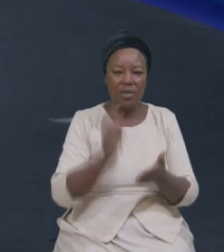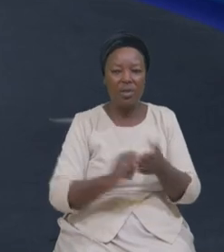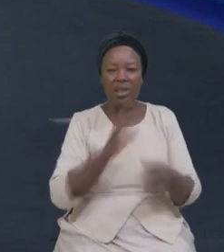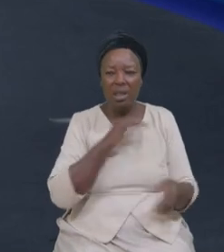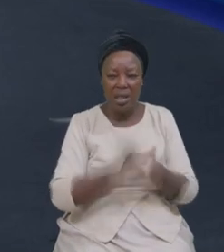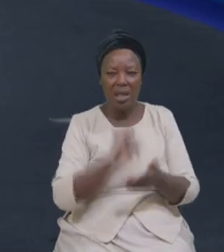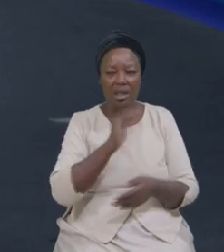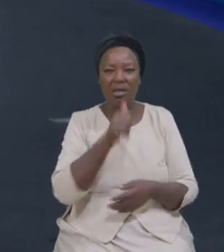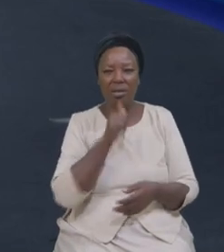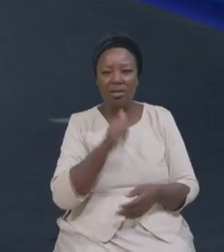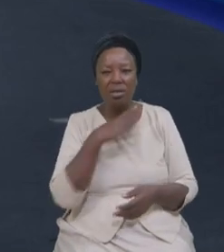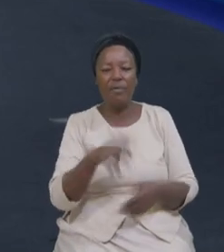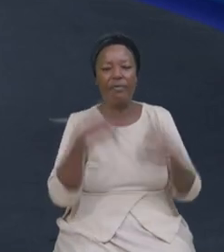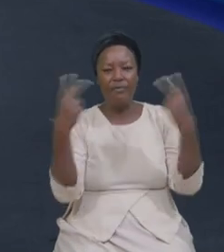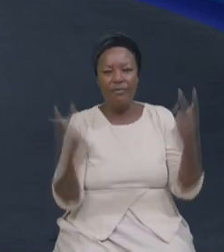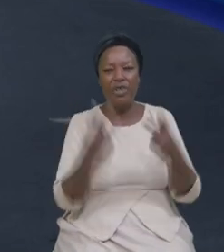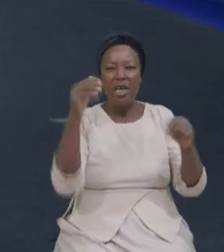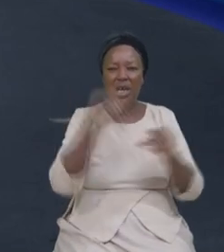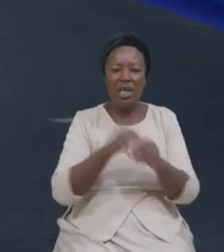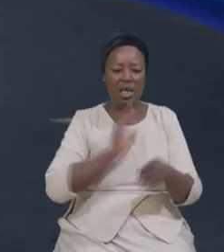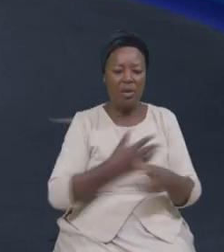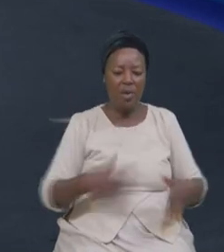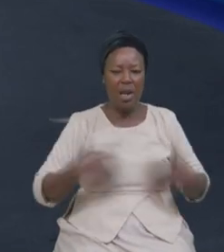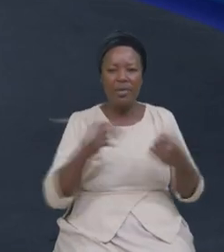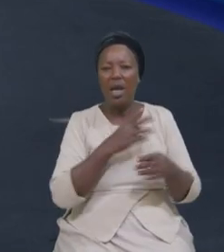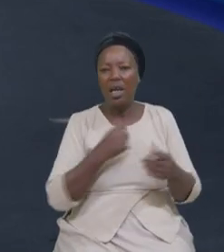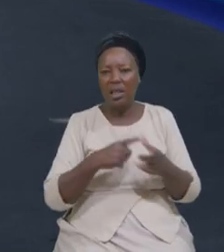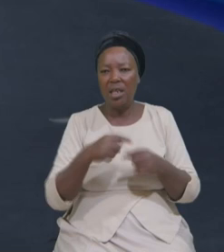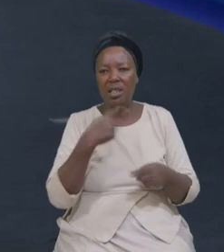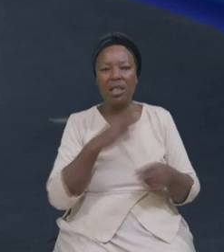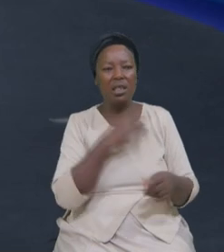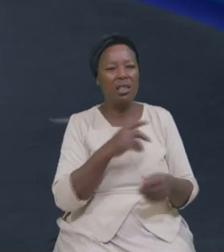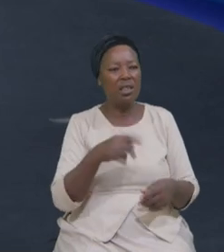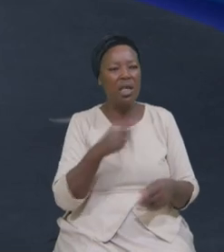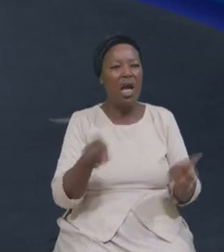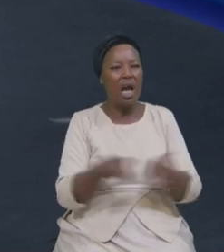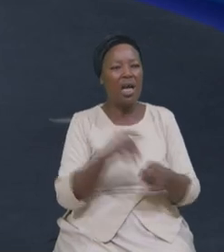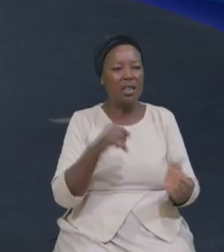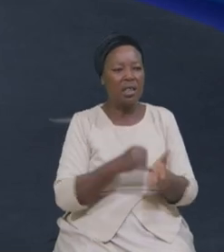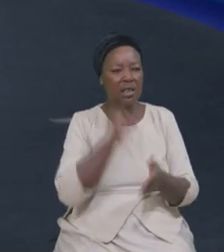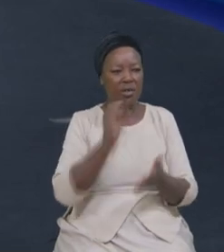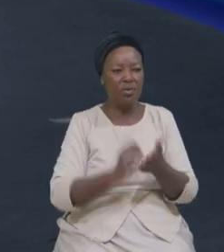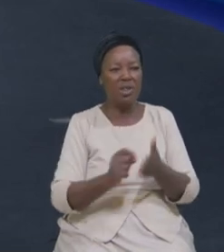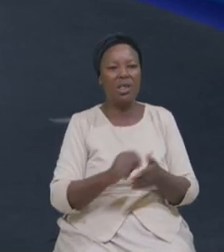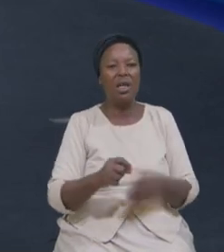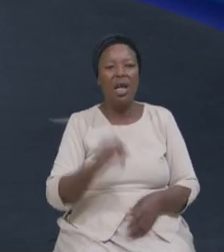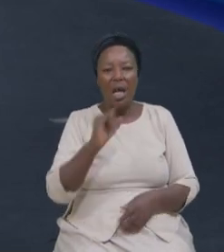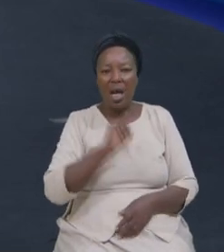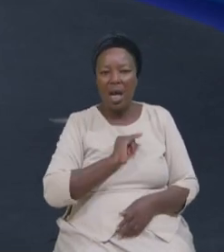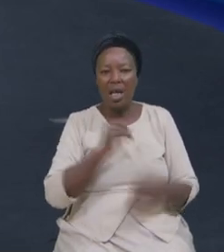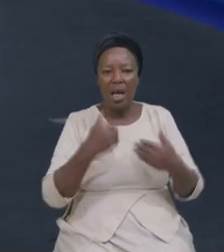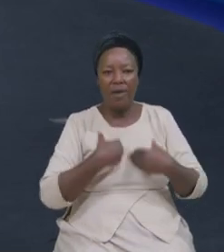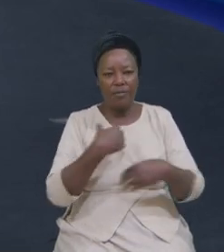secret of victory in our lives. It says, as it is written, I have made